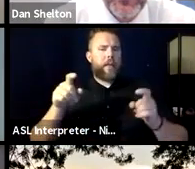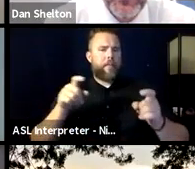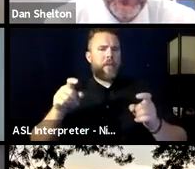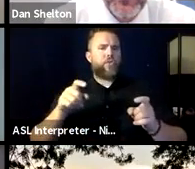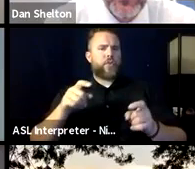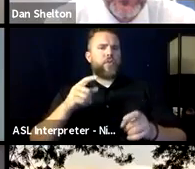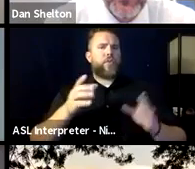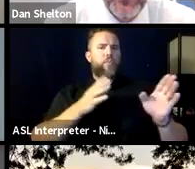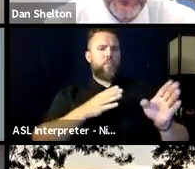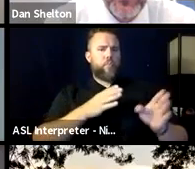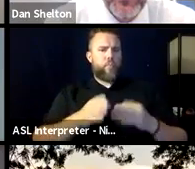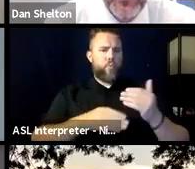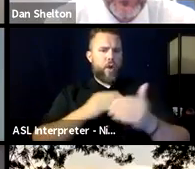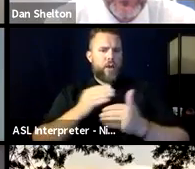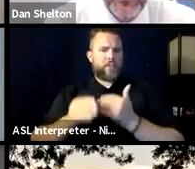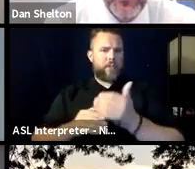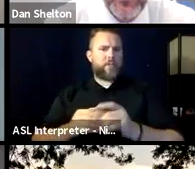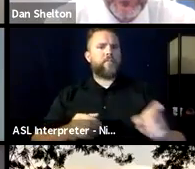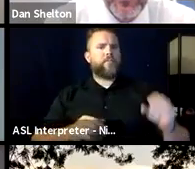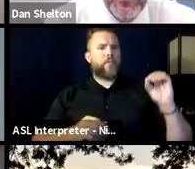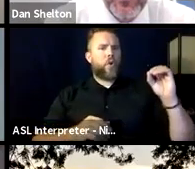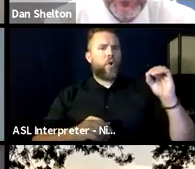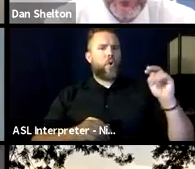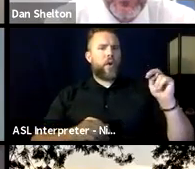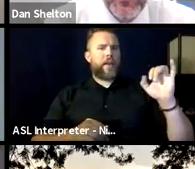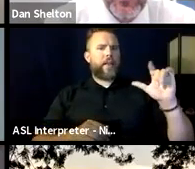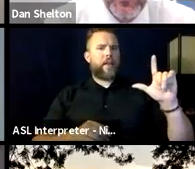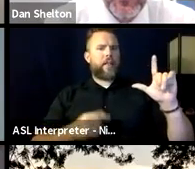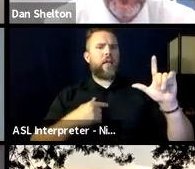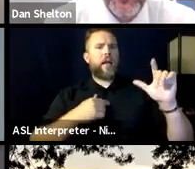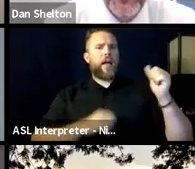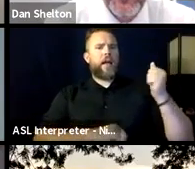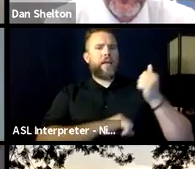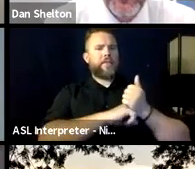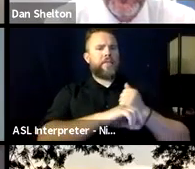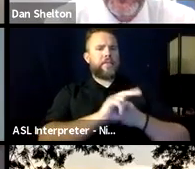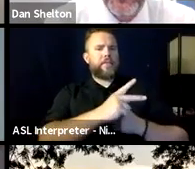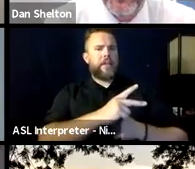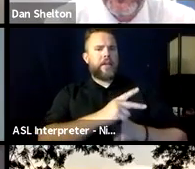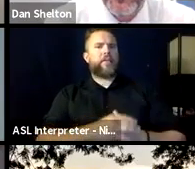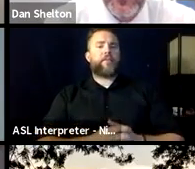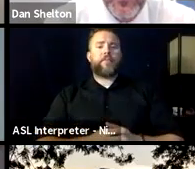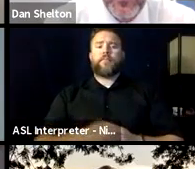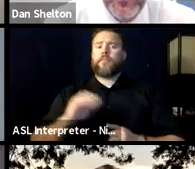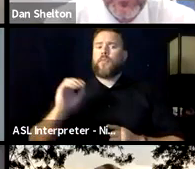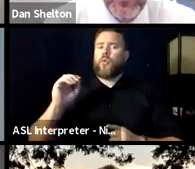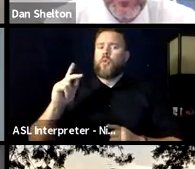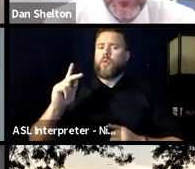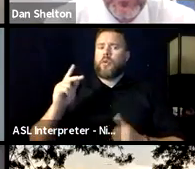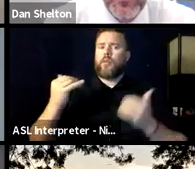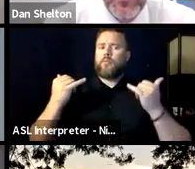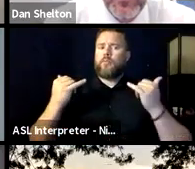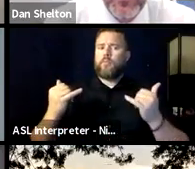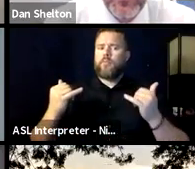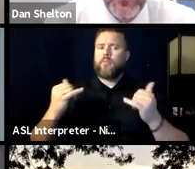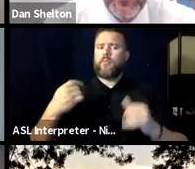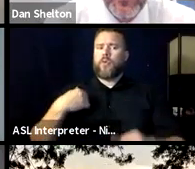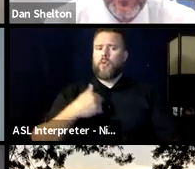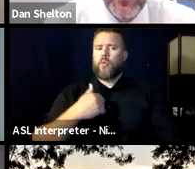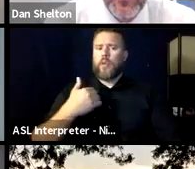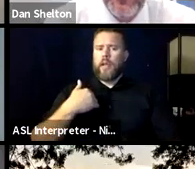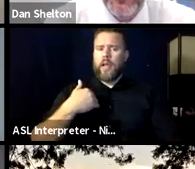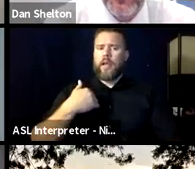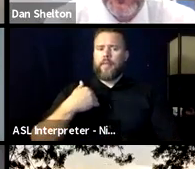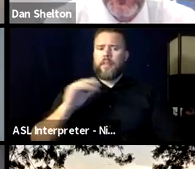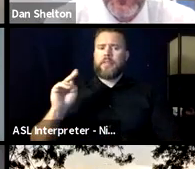arts. This is Claire O'Neill. I second. Okay, it's been moved and seconded that we accept the